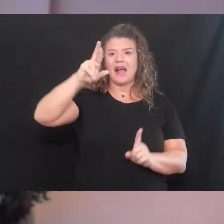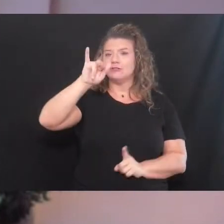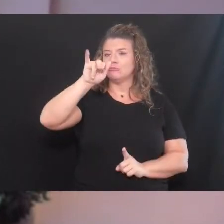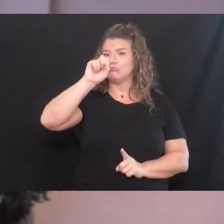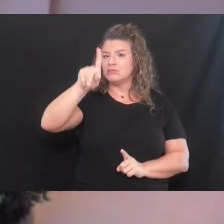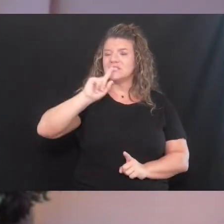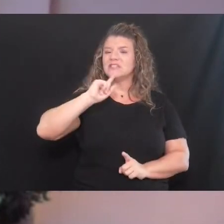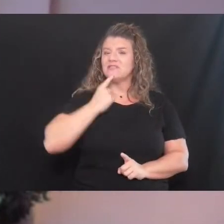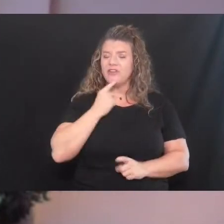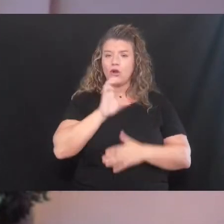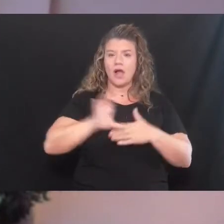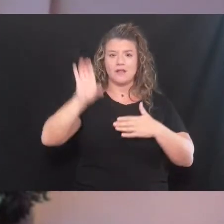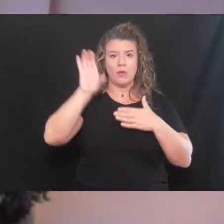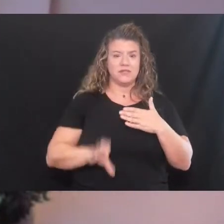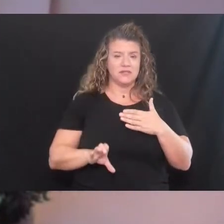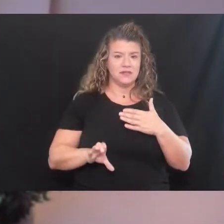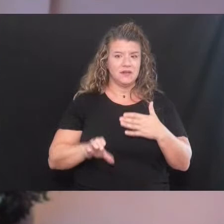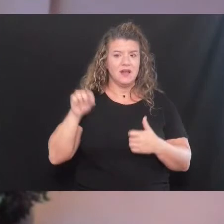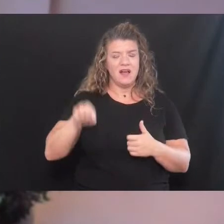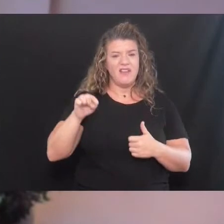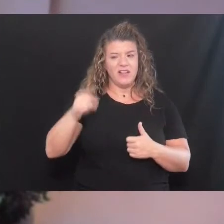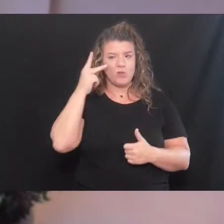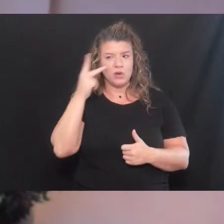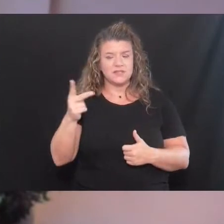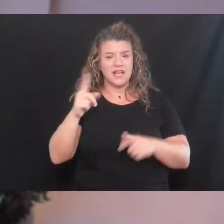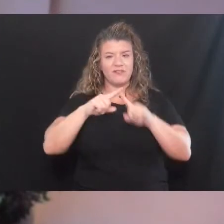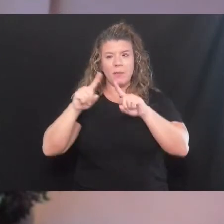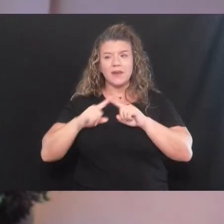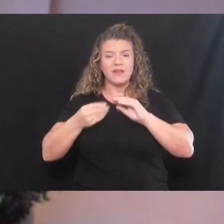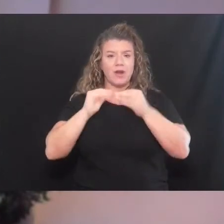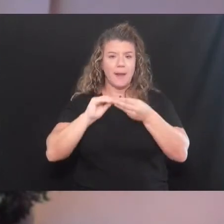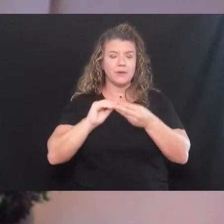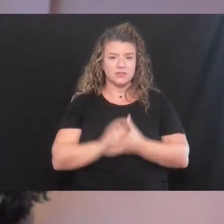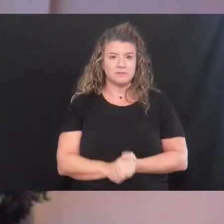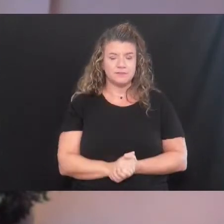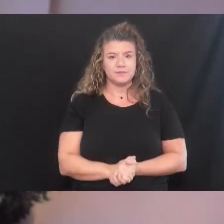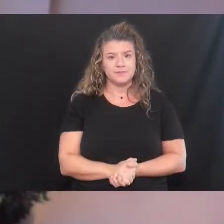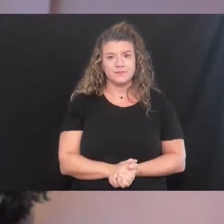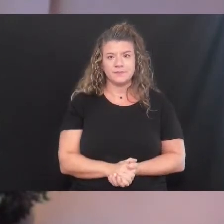severe consequences of this, as we're seeing from all the numbers we talked about earlier.